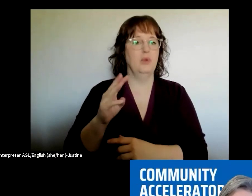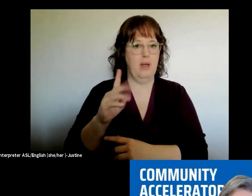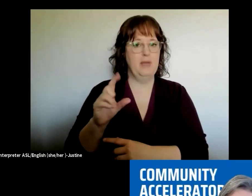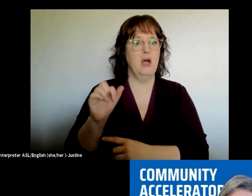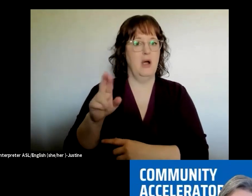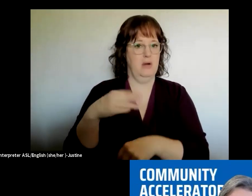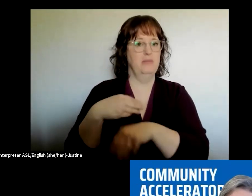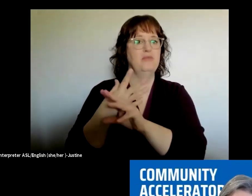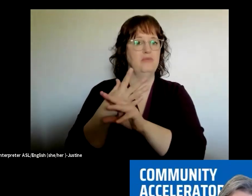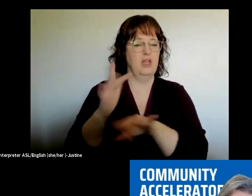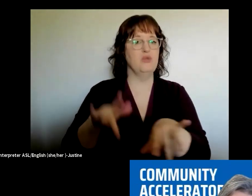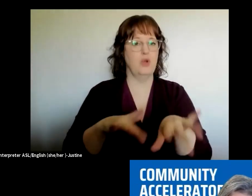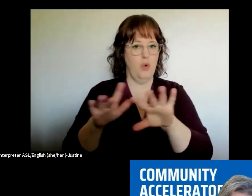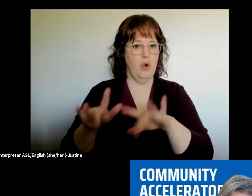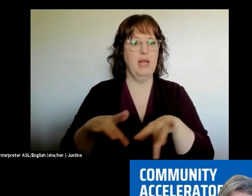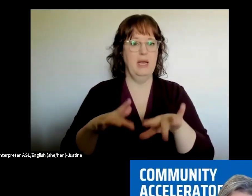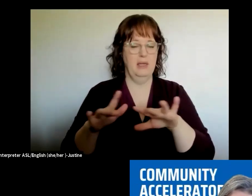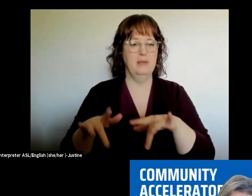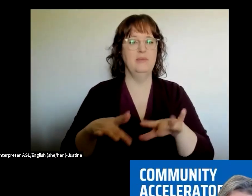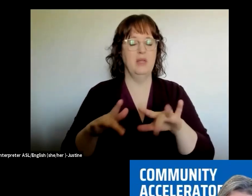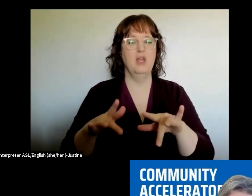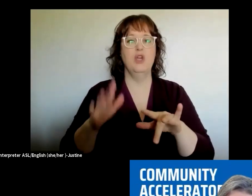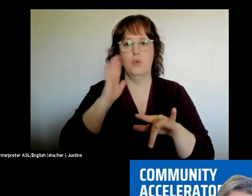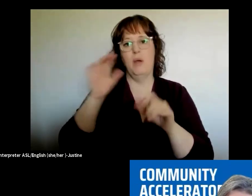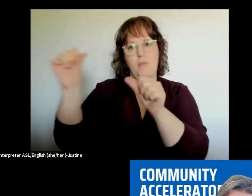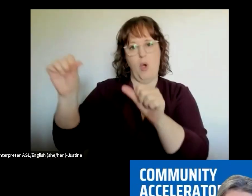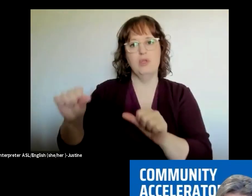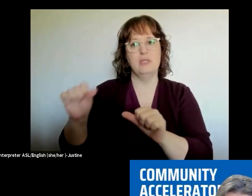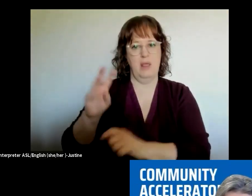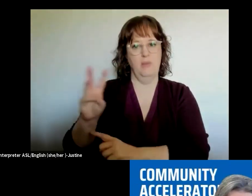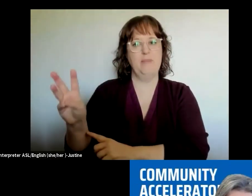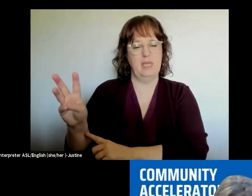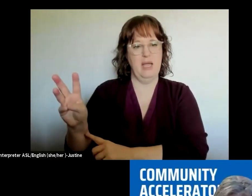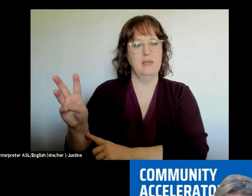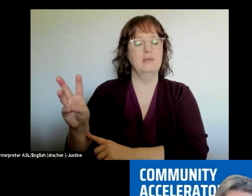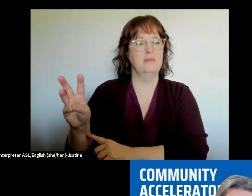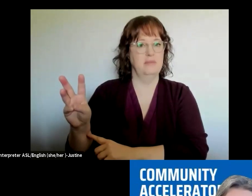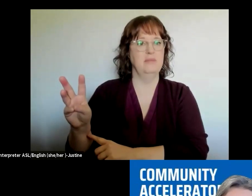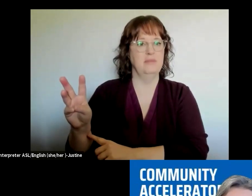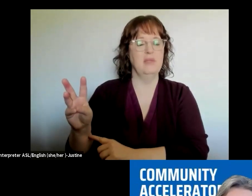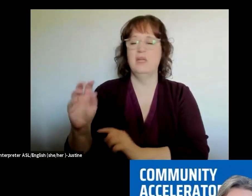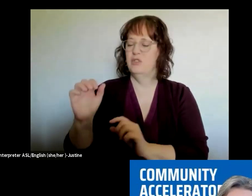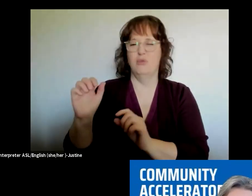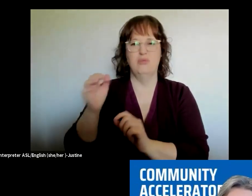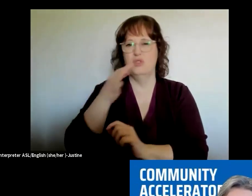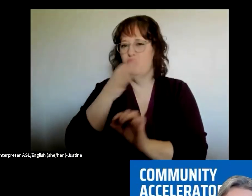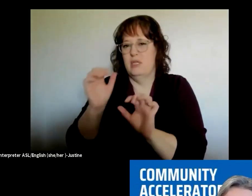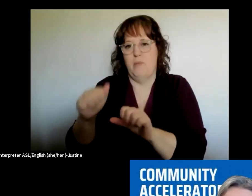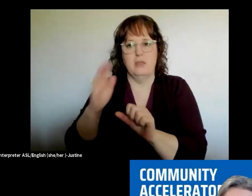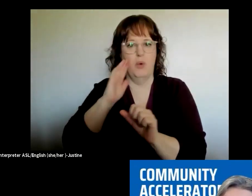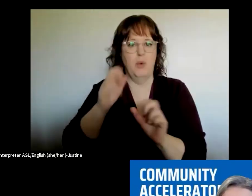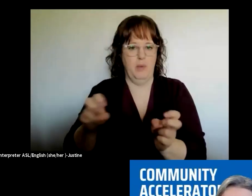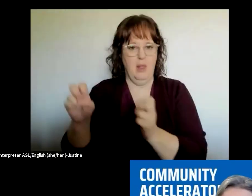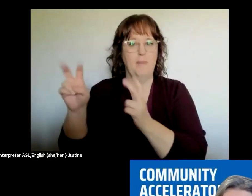be posting the recording of this webinar on our website as a resource as soon as possible.